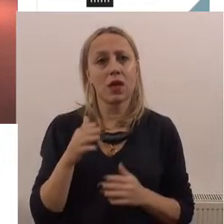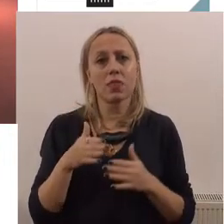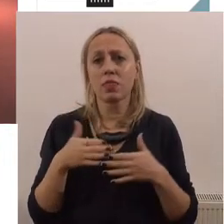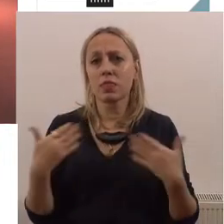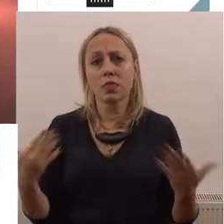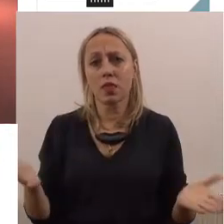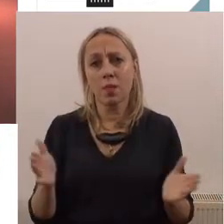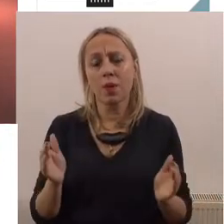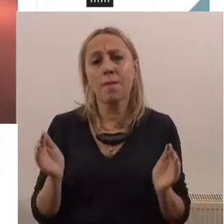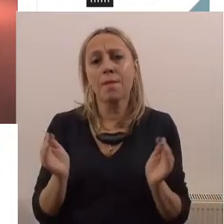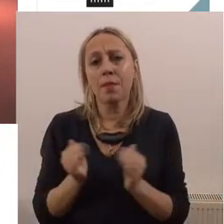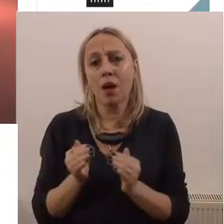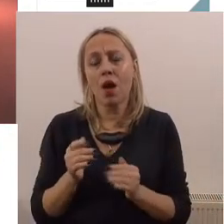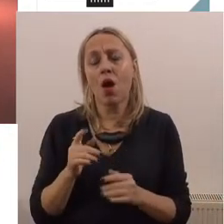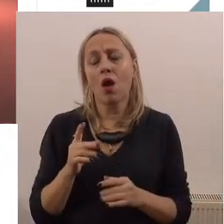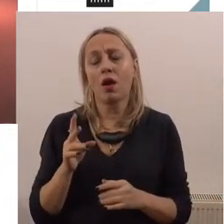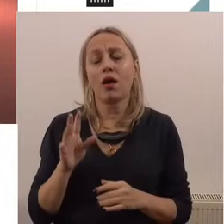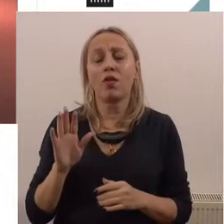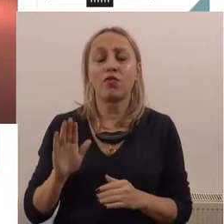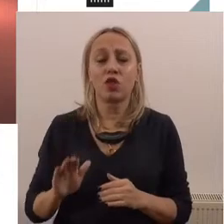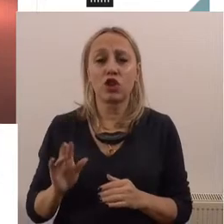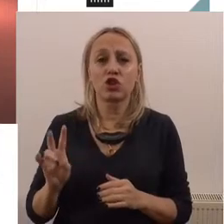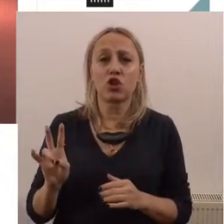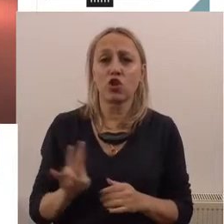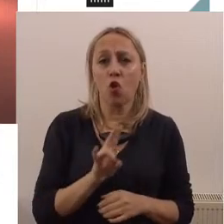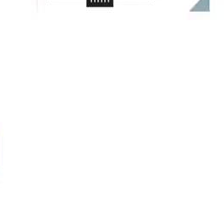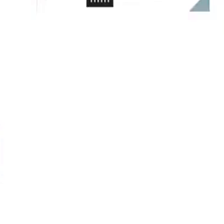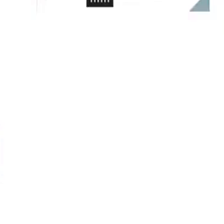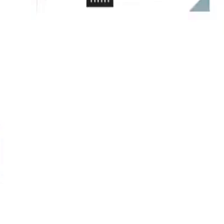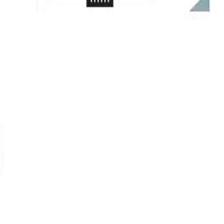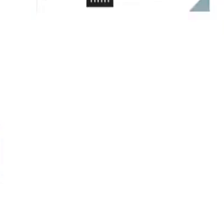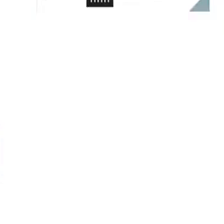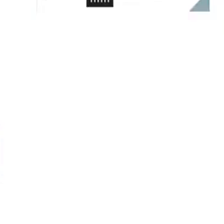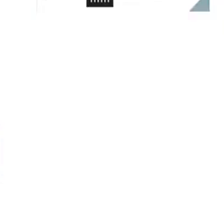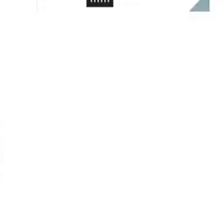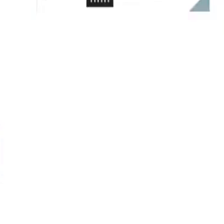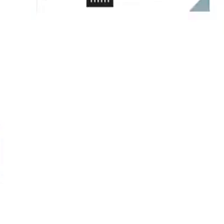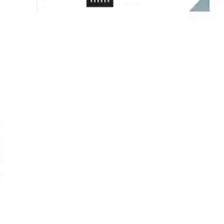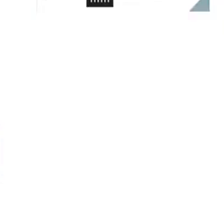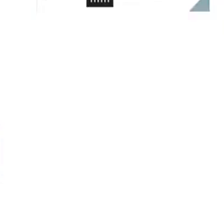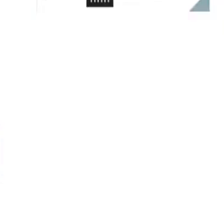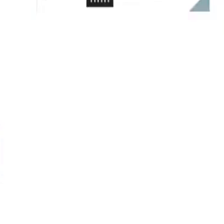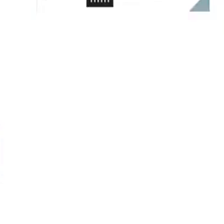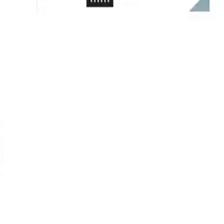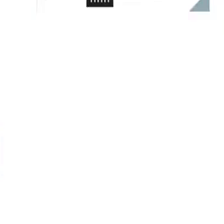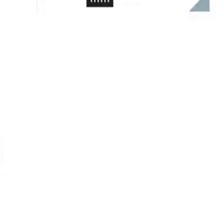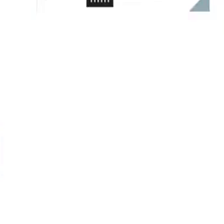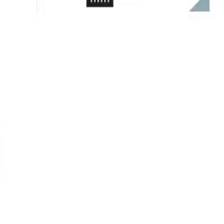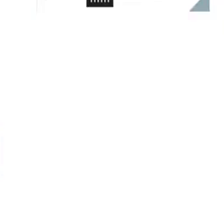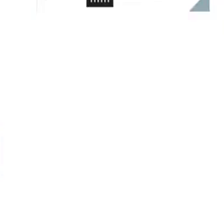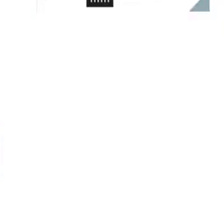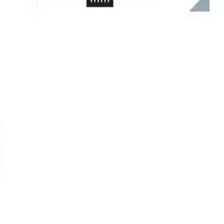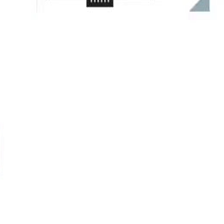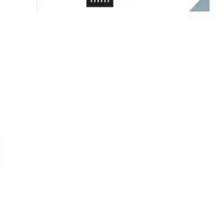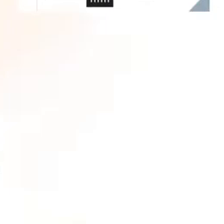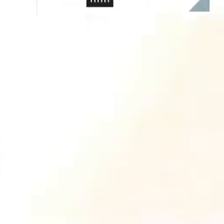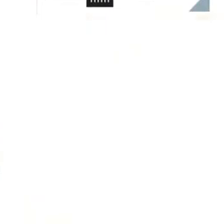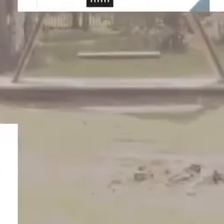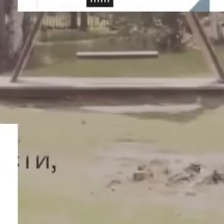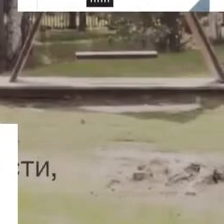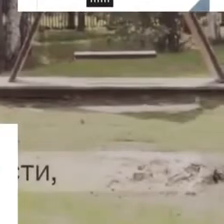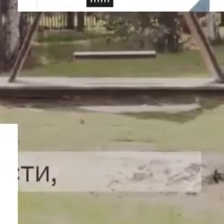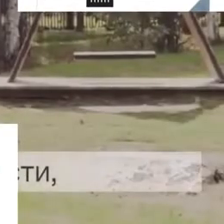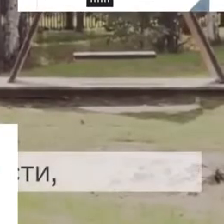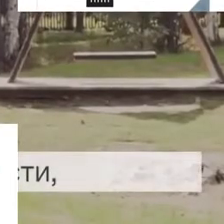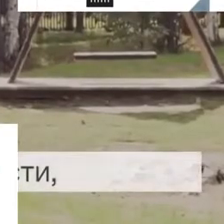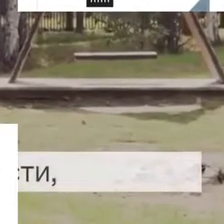So Vuxa is a monotown in the Nizhny Novgorod region, surrounded by forests and lakes. Its population is